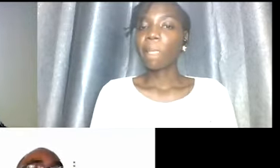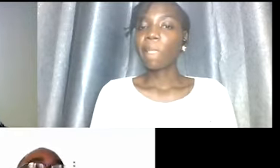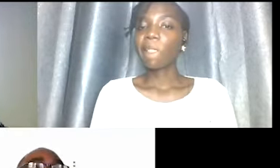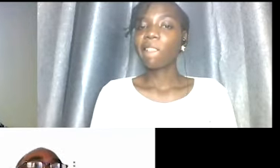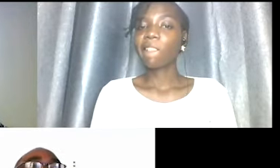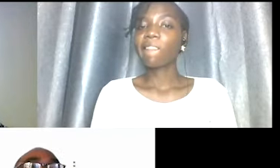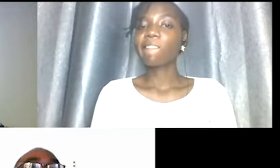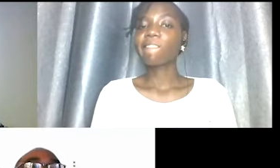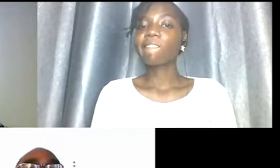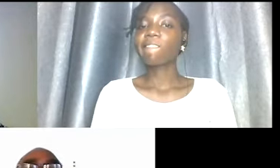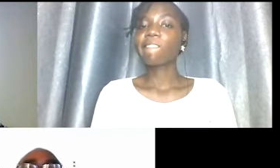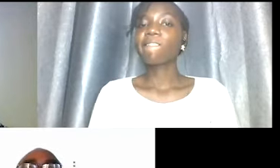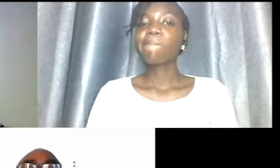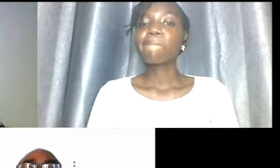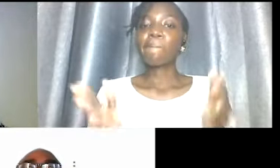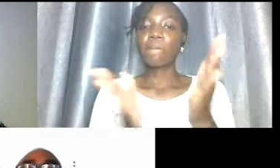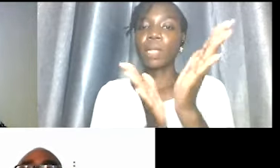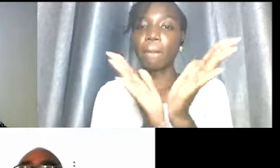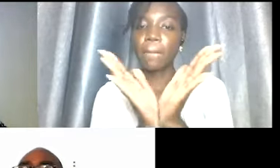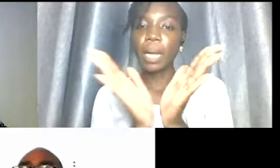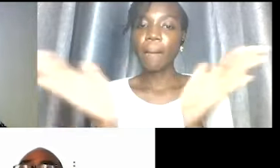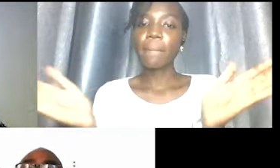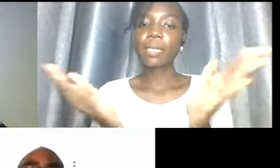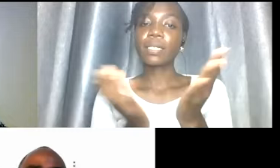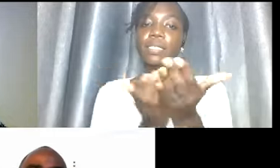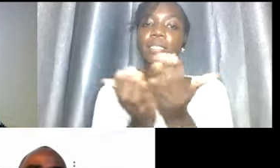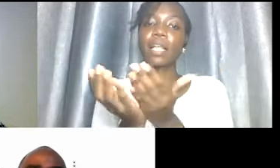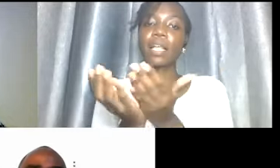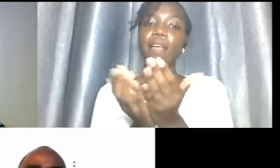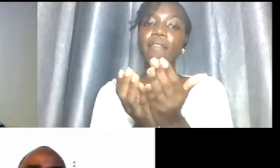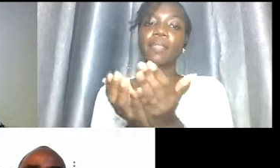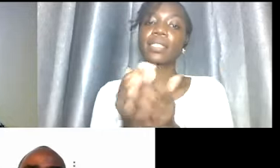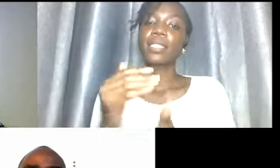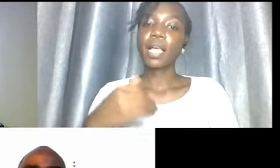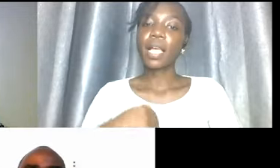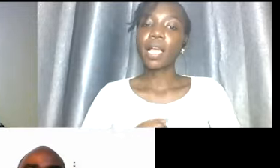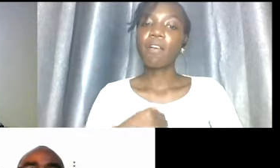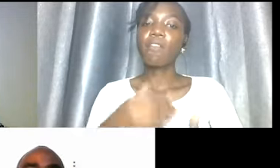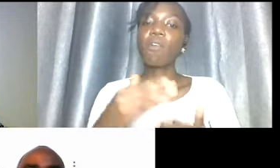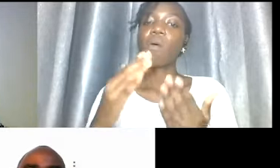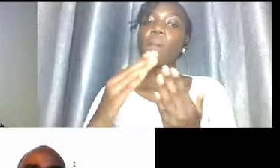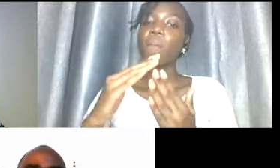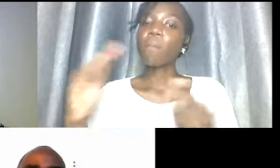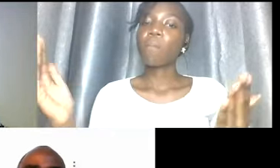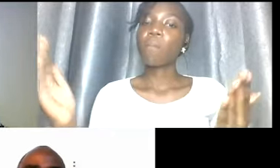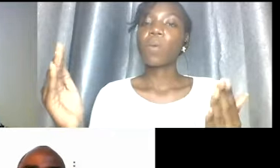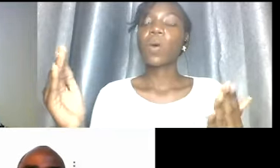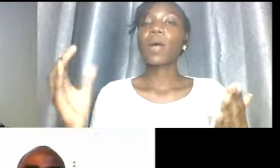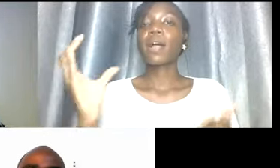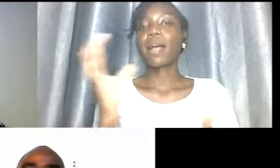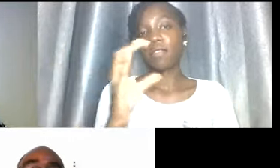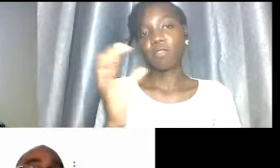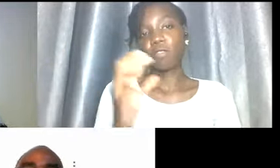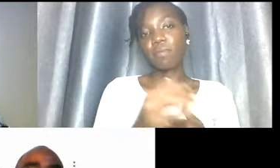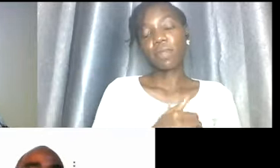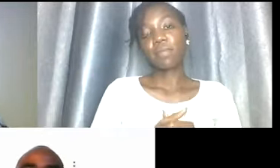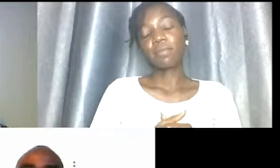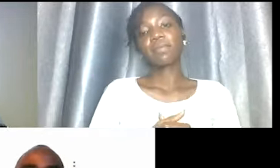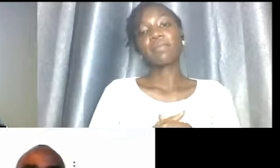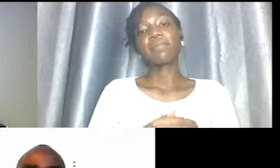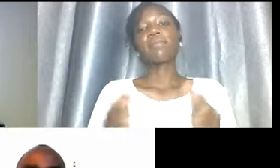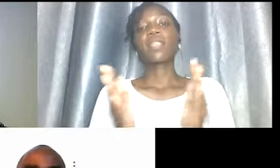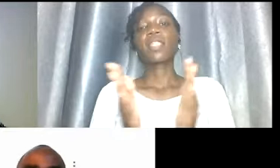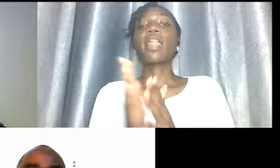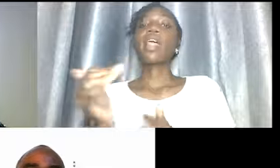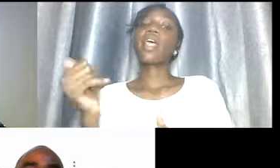The public service has the largest number of customers in any country that you